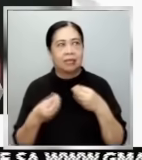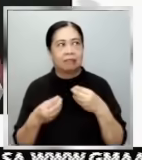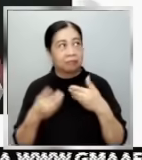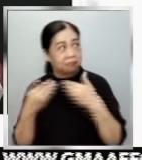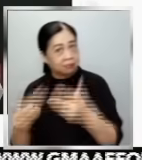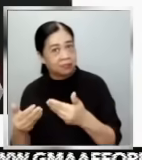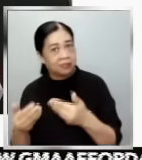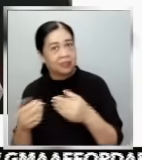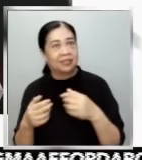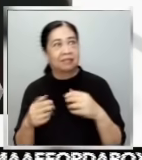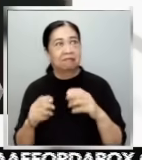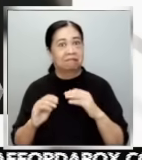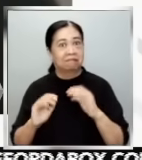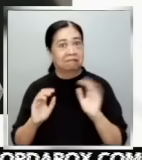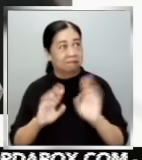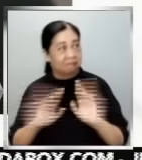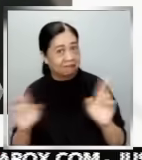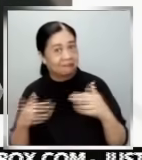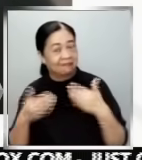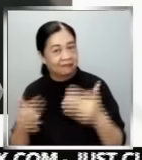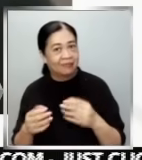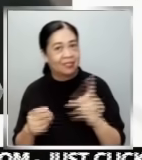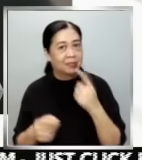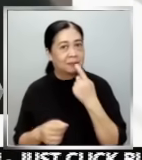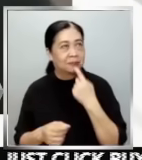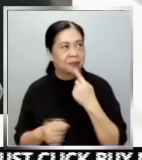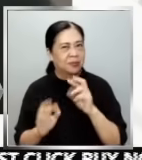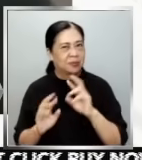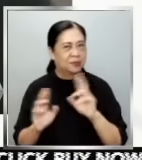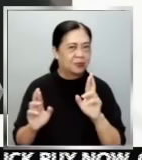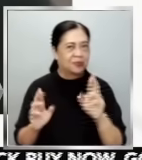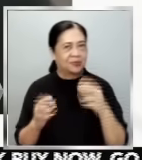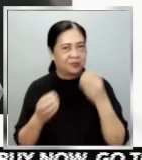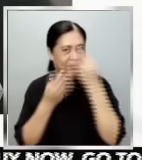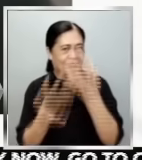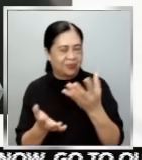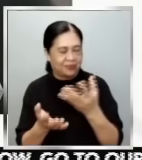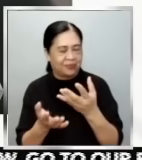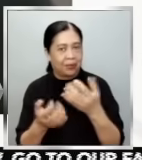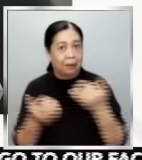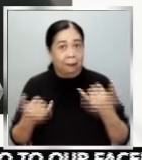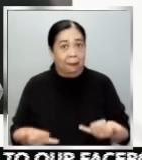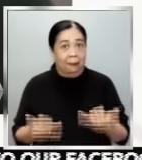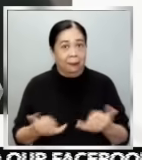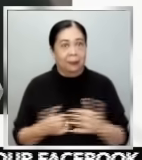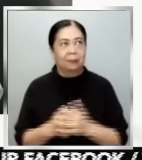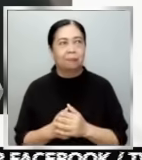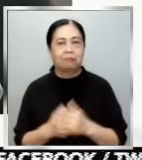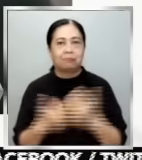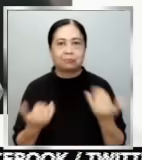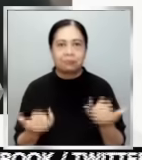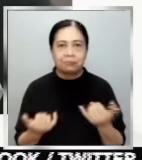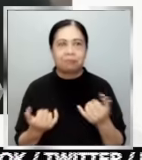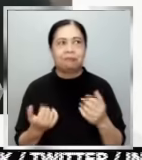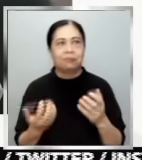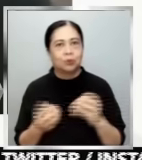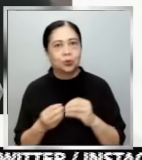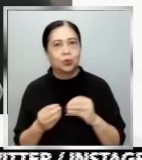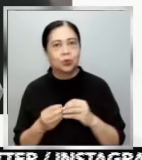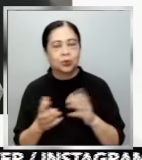kung ano pwede naming sabihin so yeah but right now we're Yeah more cabs